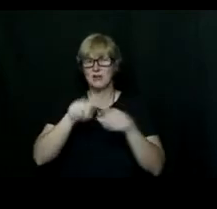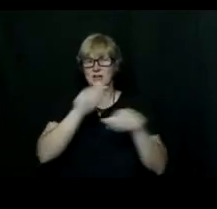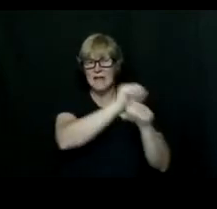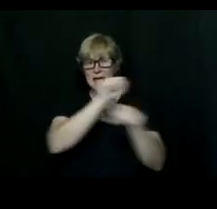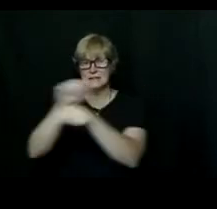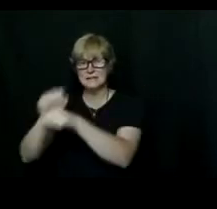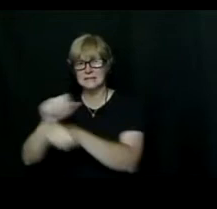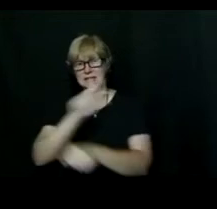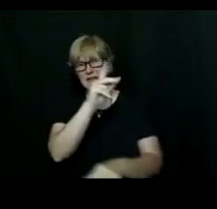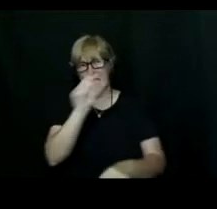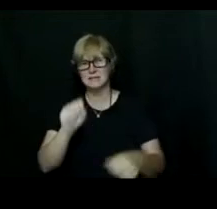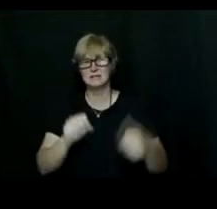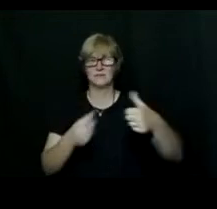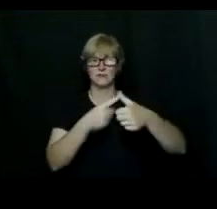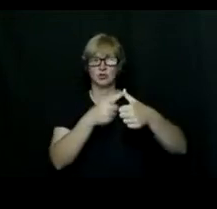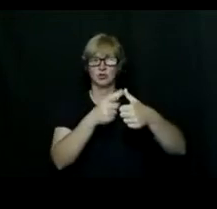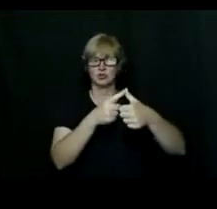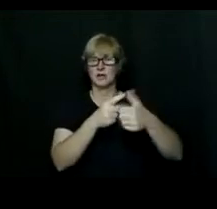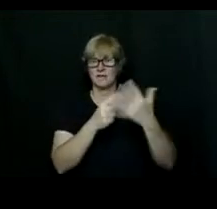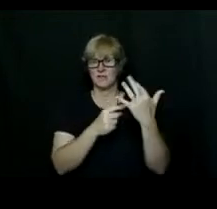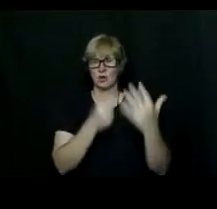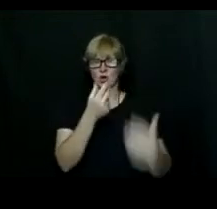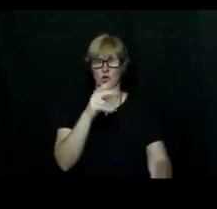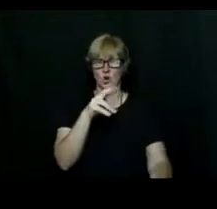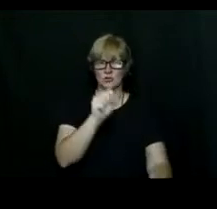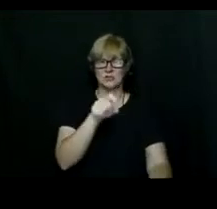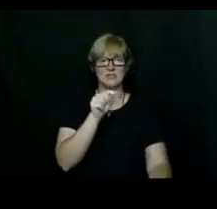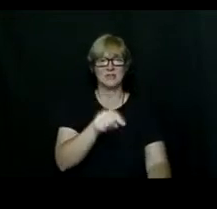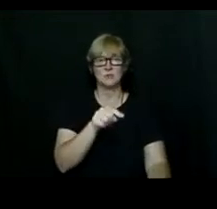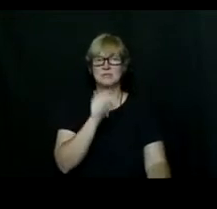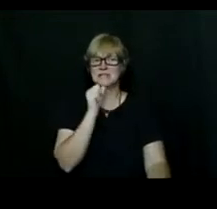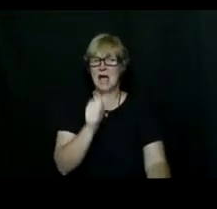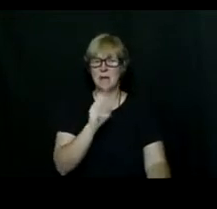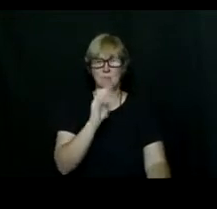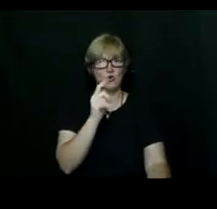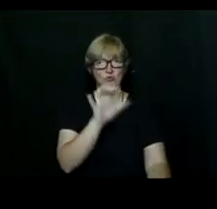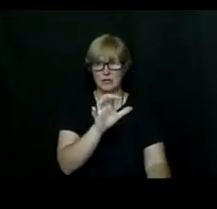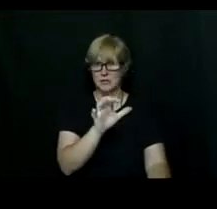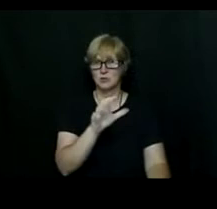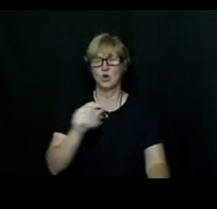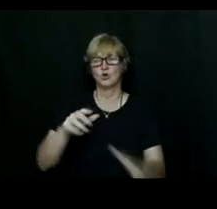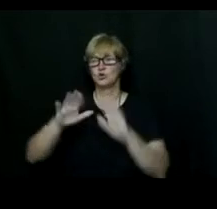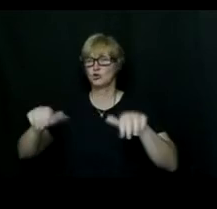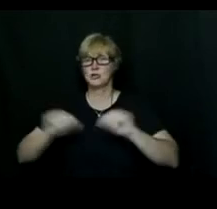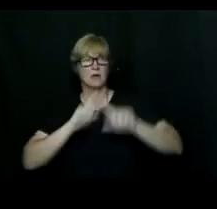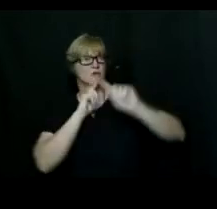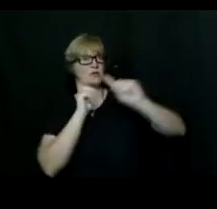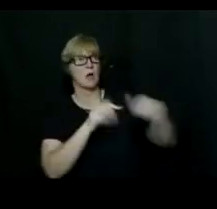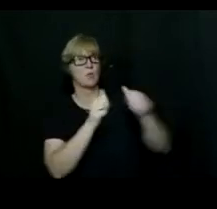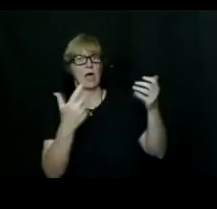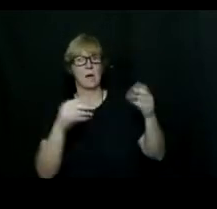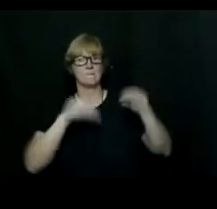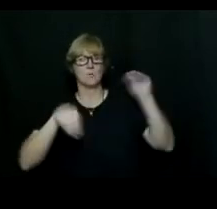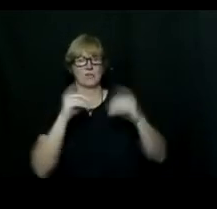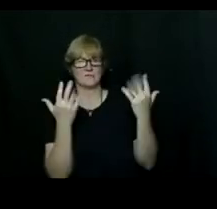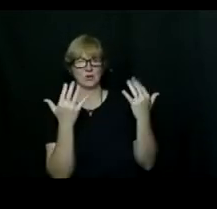being, of course, finger noses, and this one was non-motoric, so children could respond completely without moving their fingers, and that was very